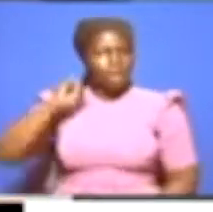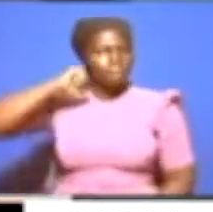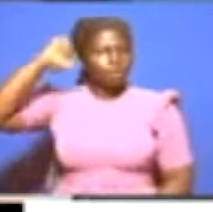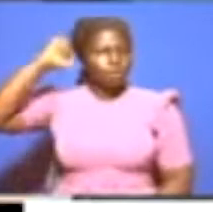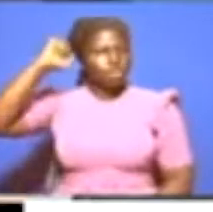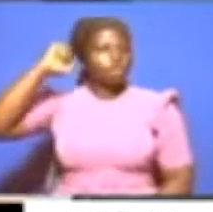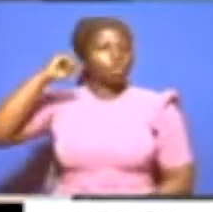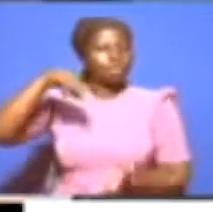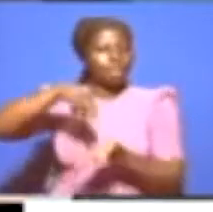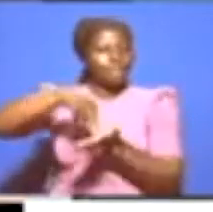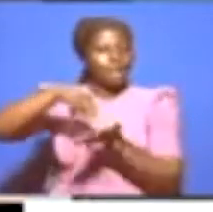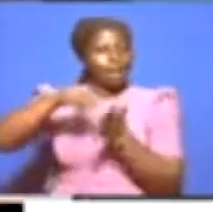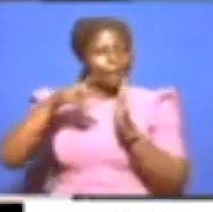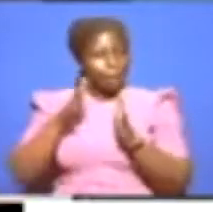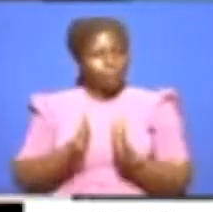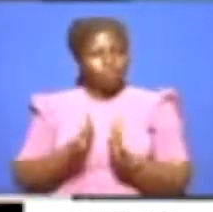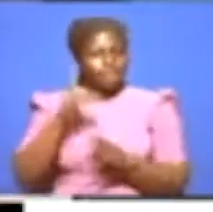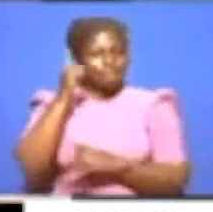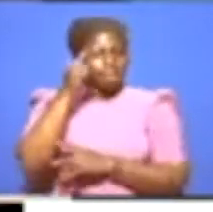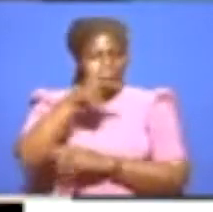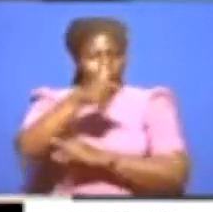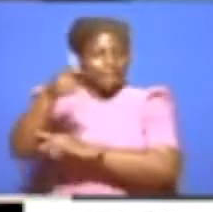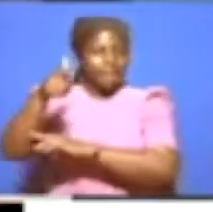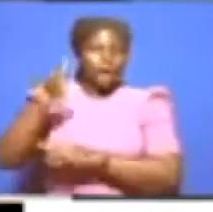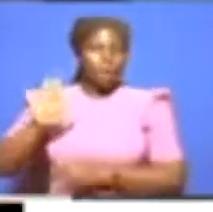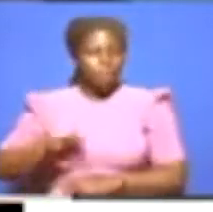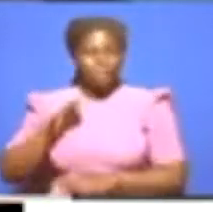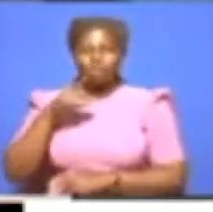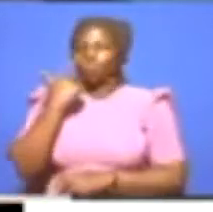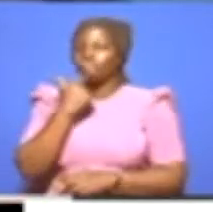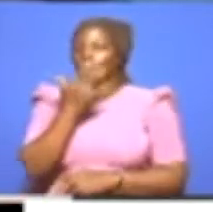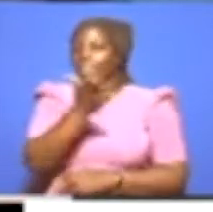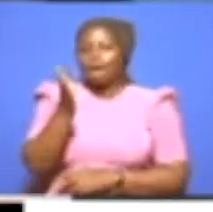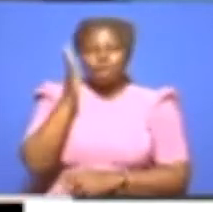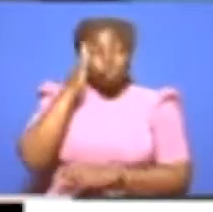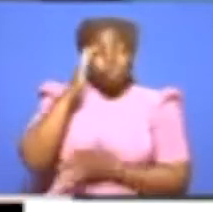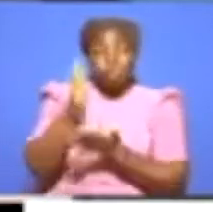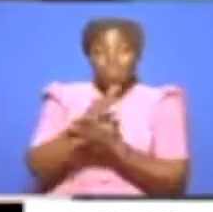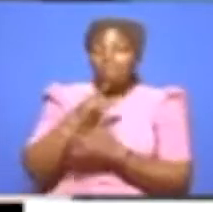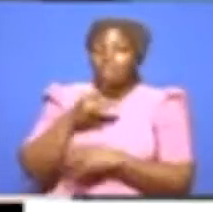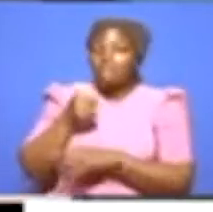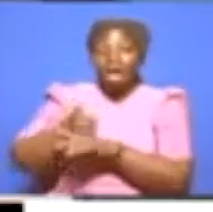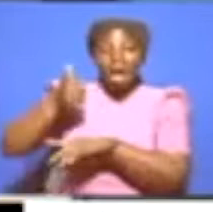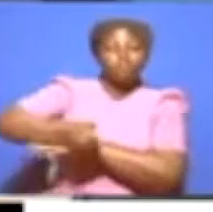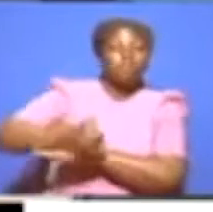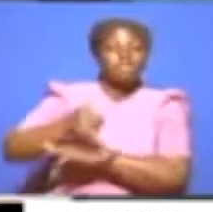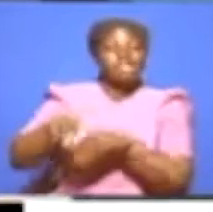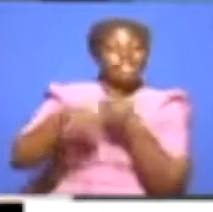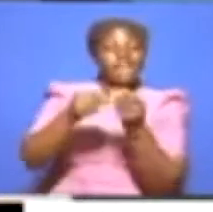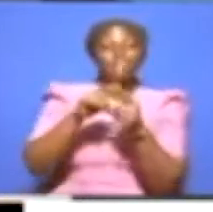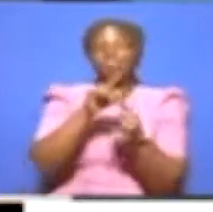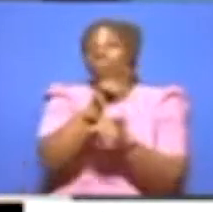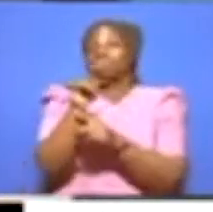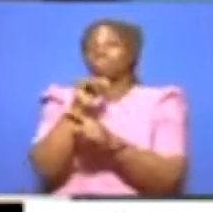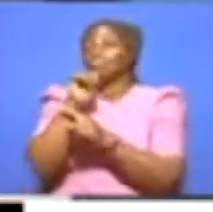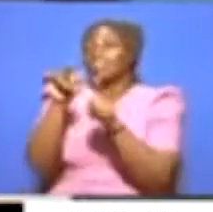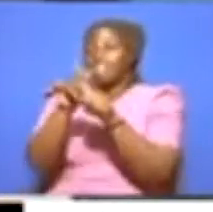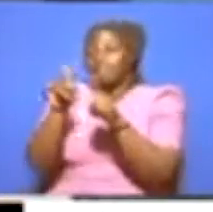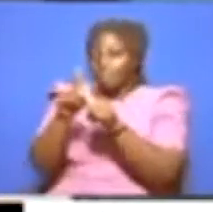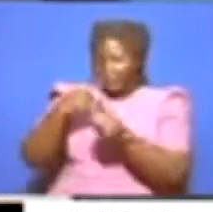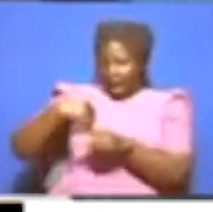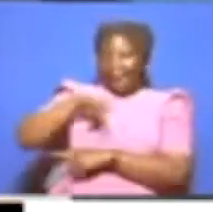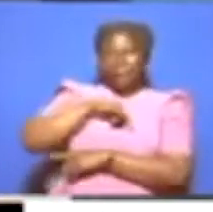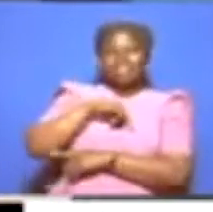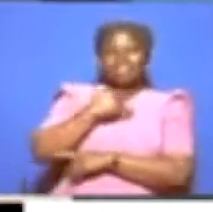think media ladies who are there also know that some of the insults that are actually hurled at you are not the same as those hurled to us, the dudes.